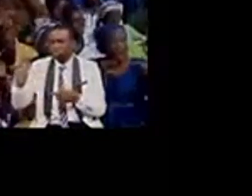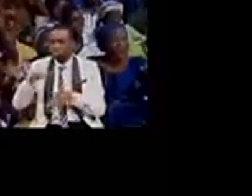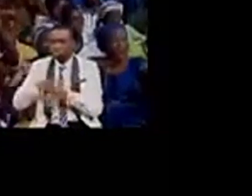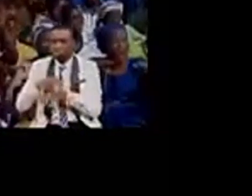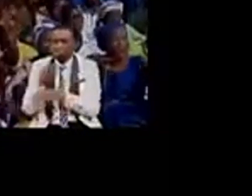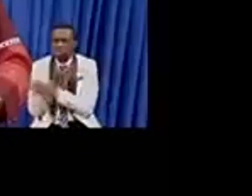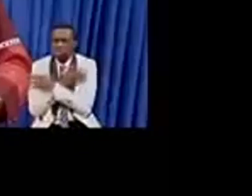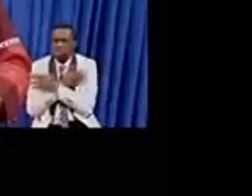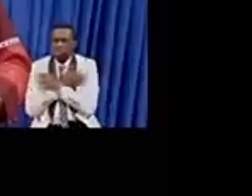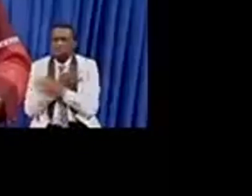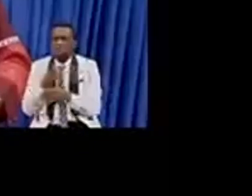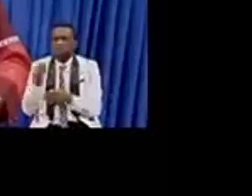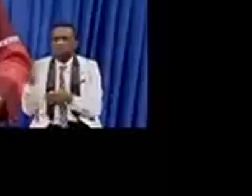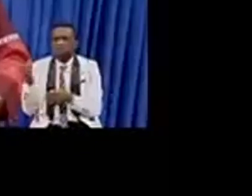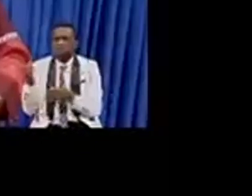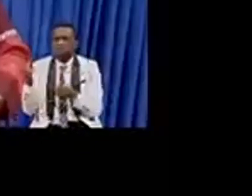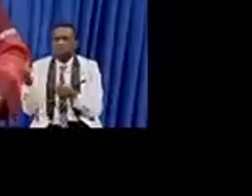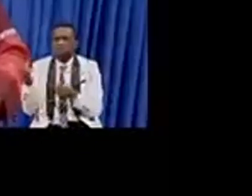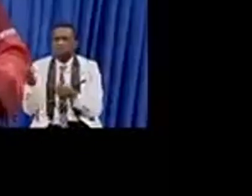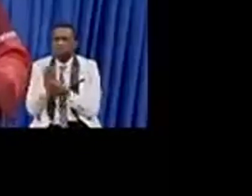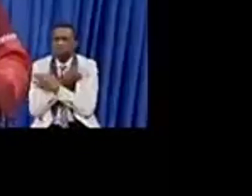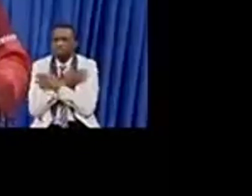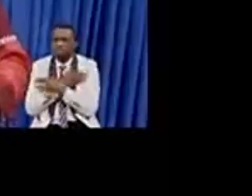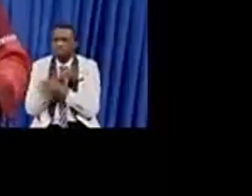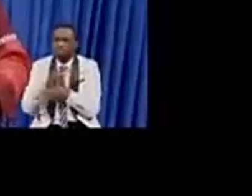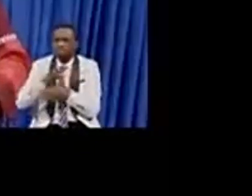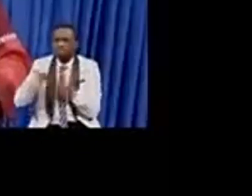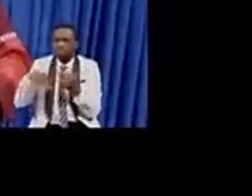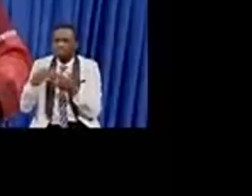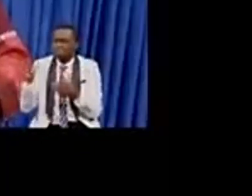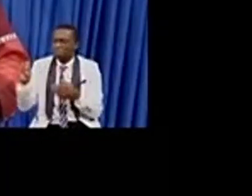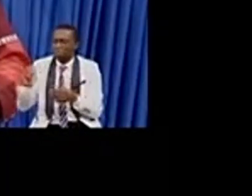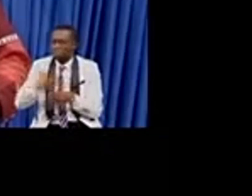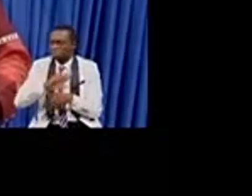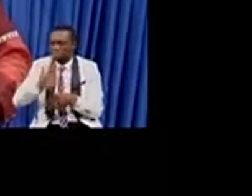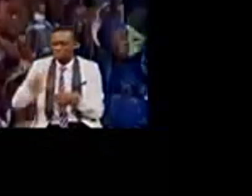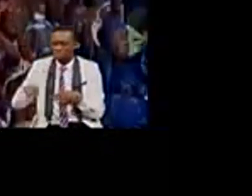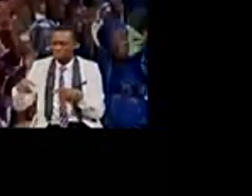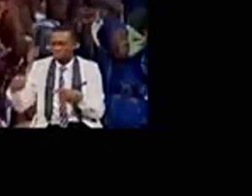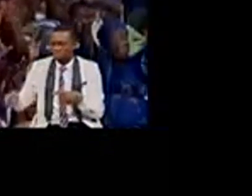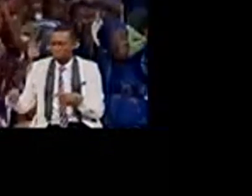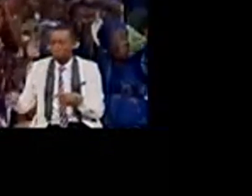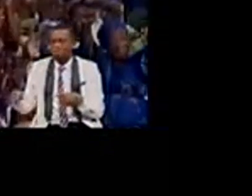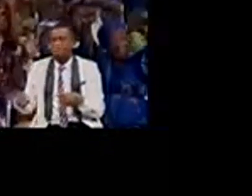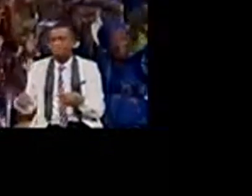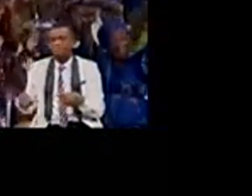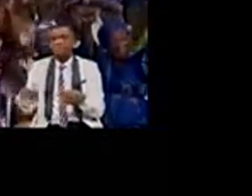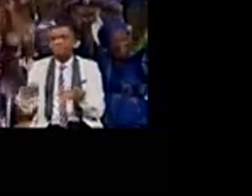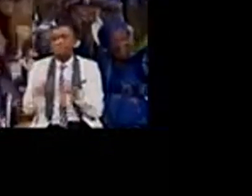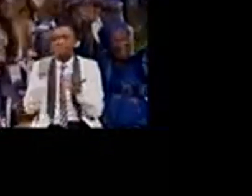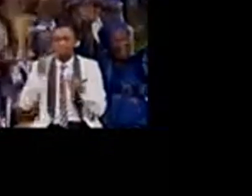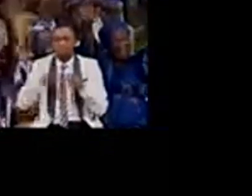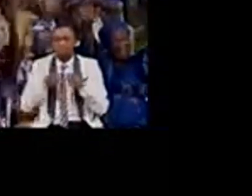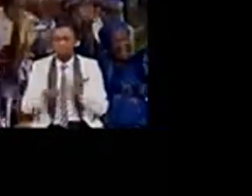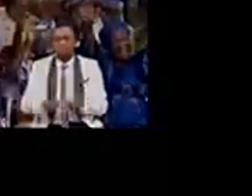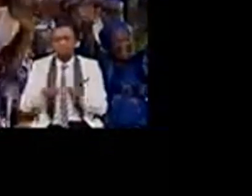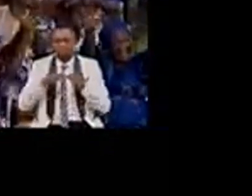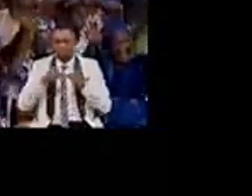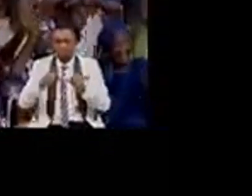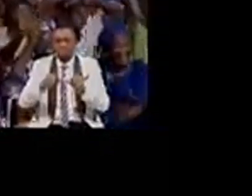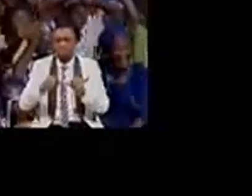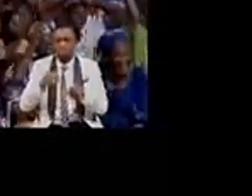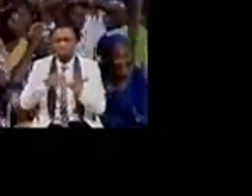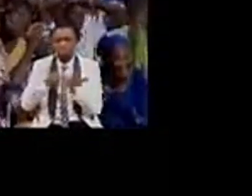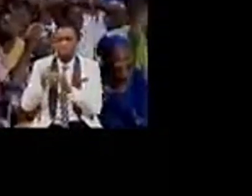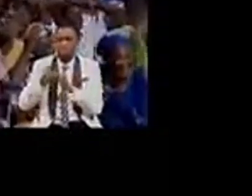said, the Lord who have done it for me, it will remain permanent in Jesus' name. You